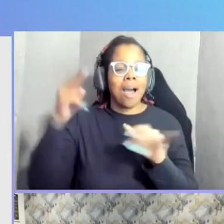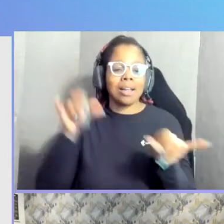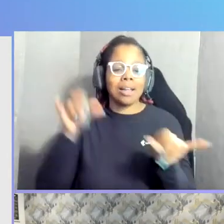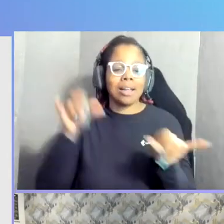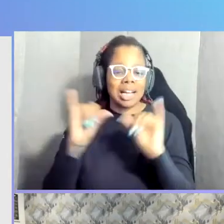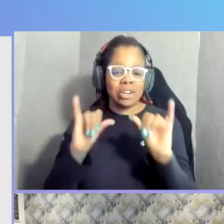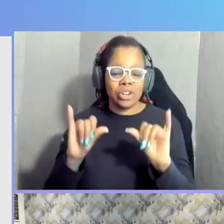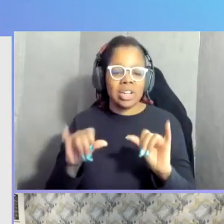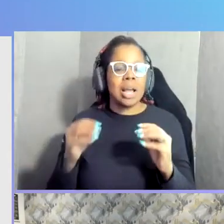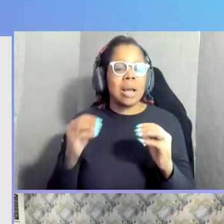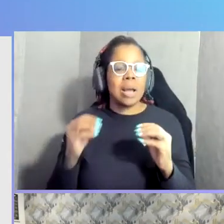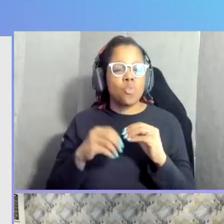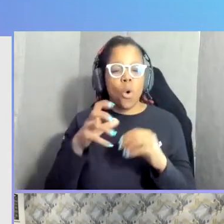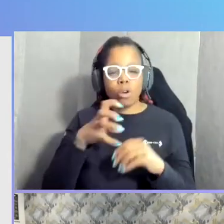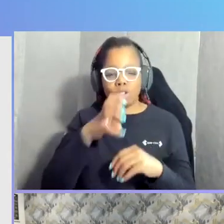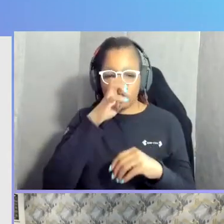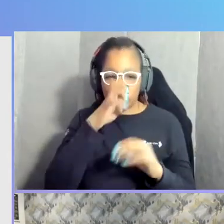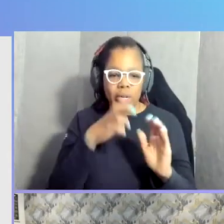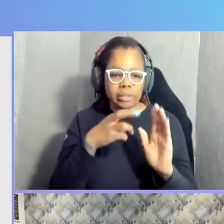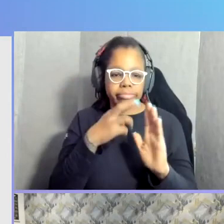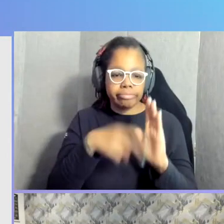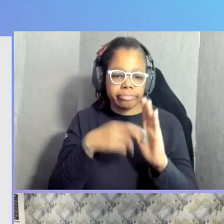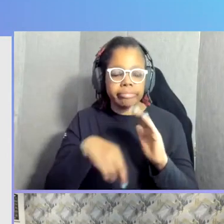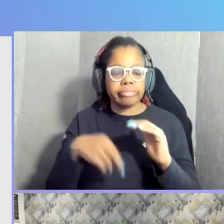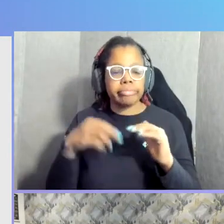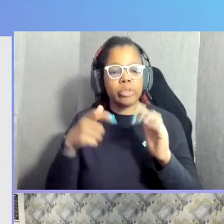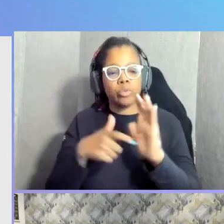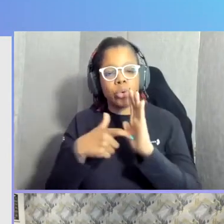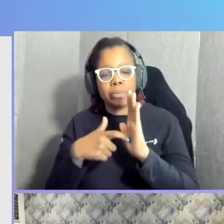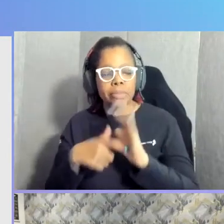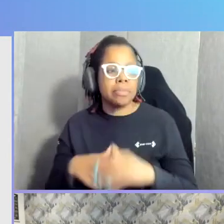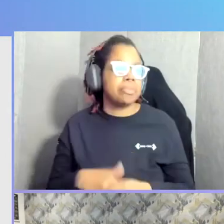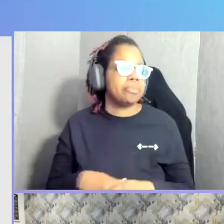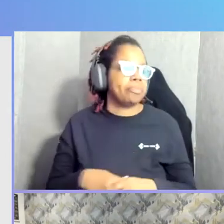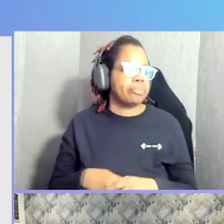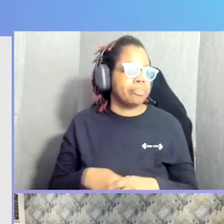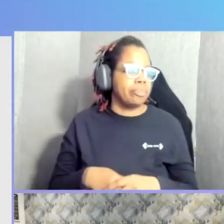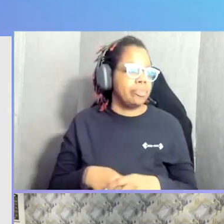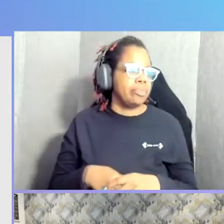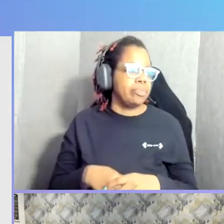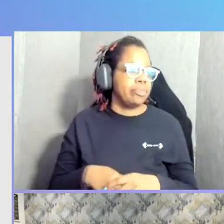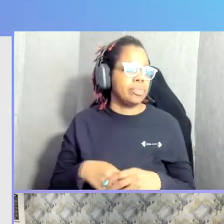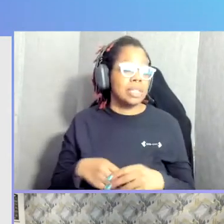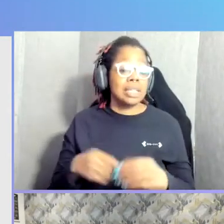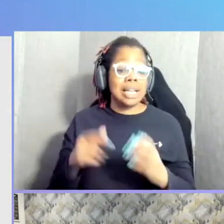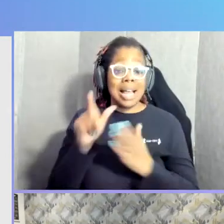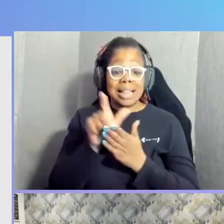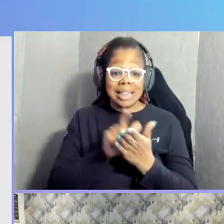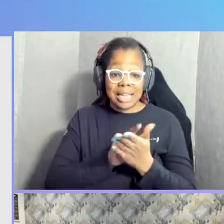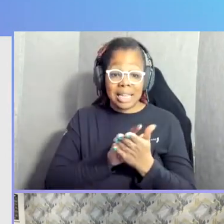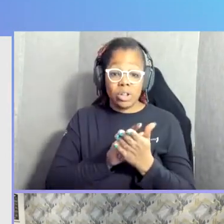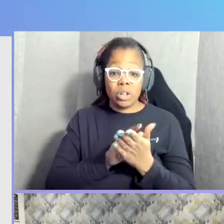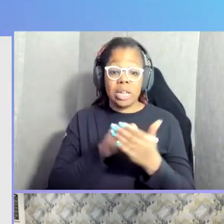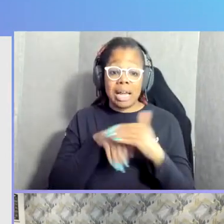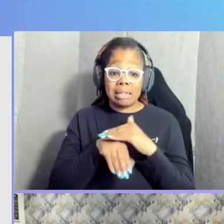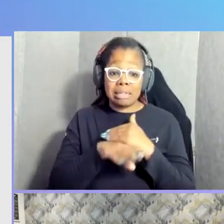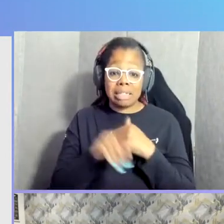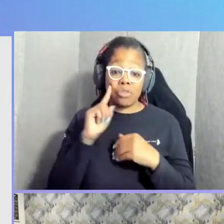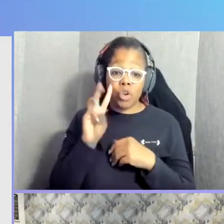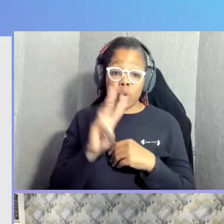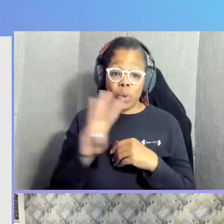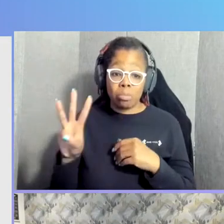have more strict set of guidelines and benchmarks. Making a website legally accessible